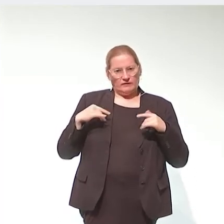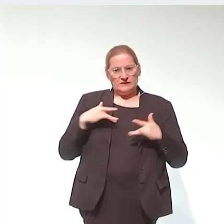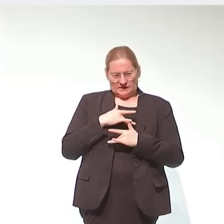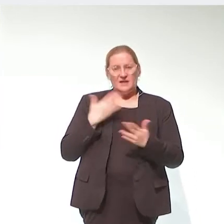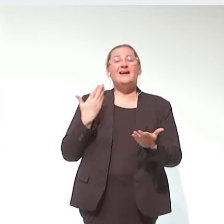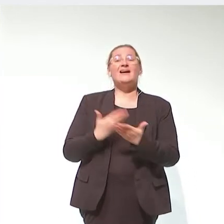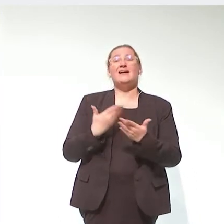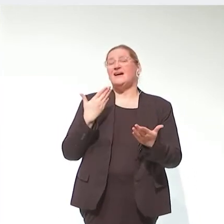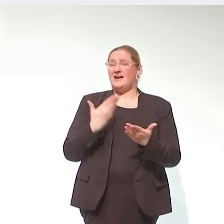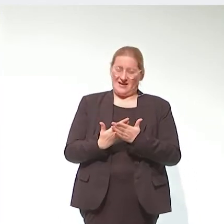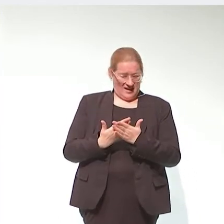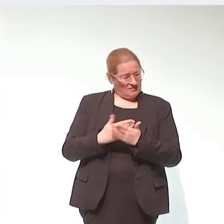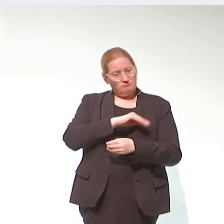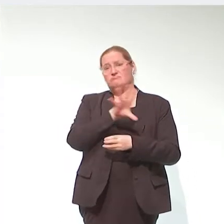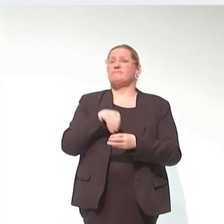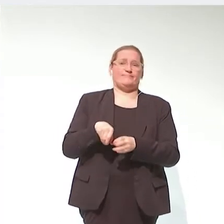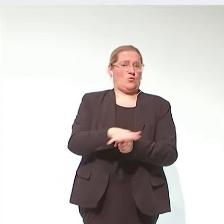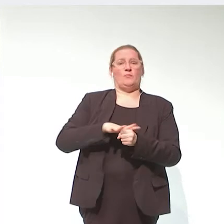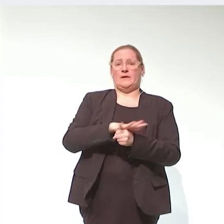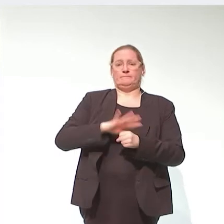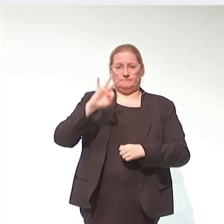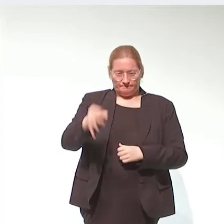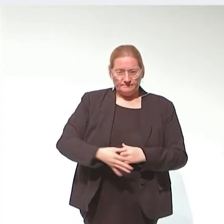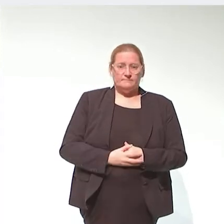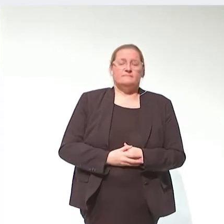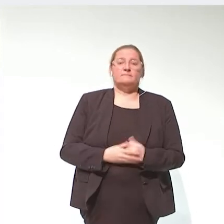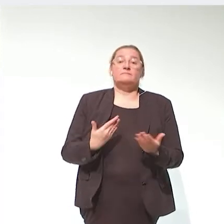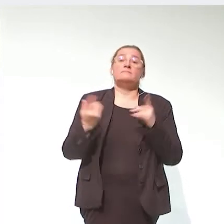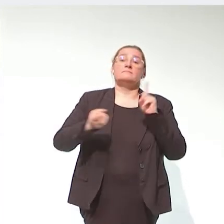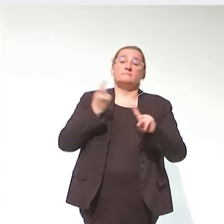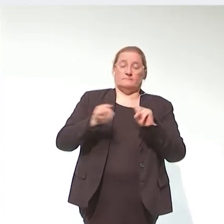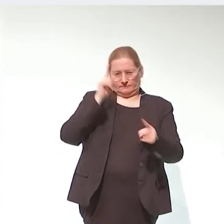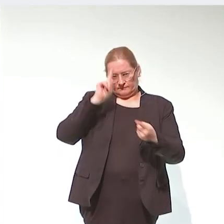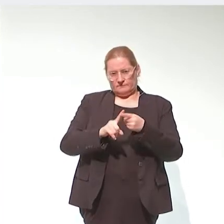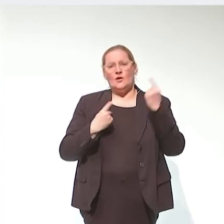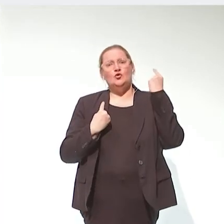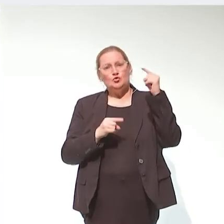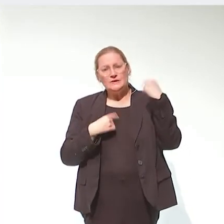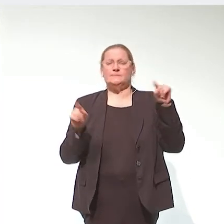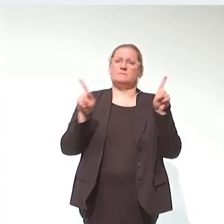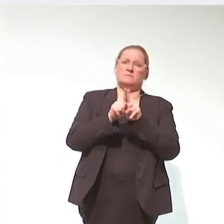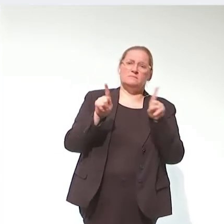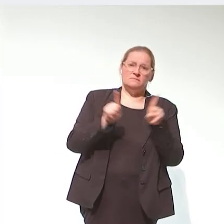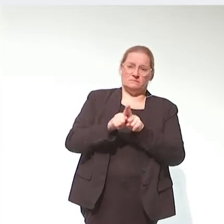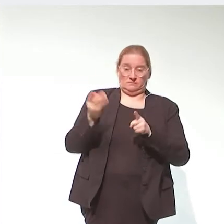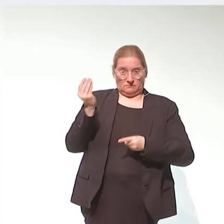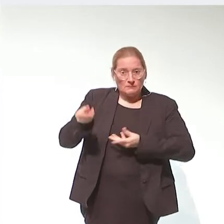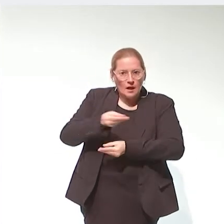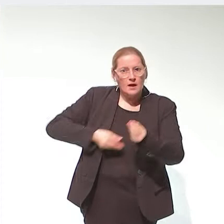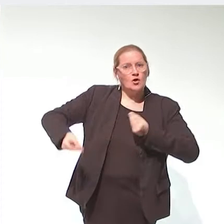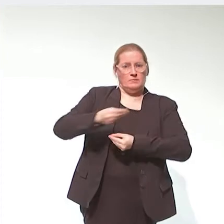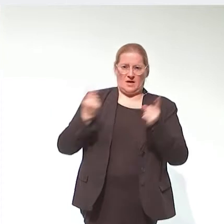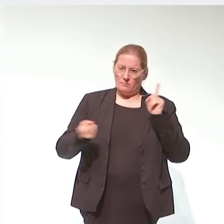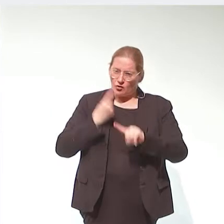recreation, leisure, sport and tourism in the European Union Disability Strategy. We also have reference to this in Malta's National Disability